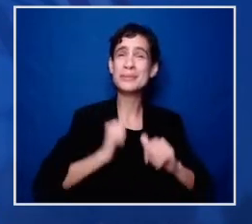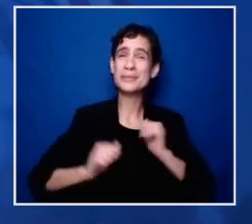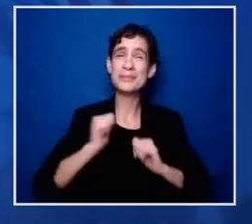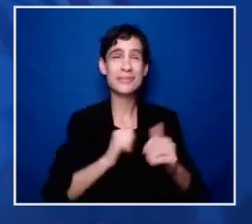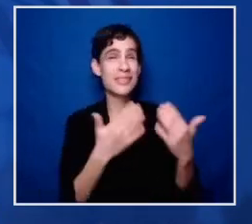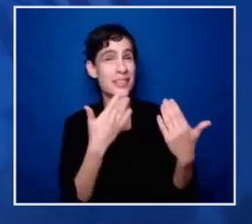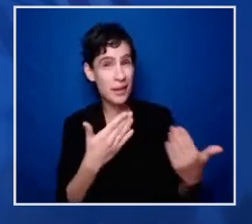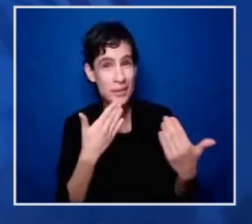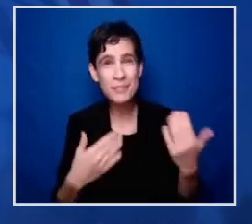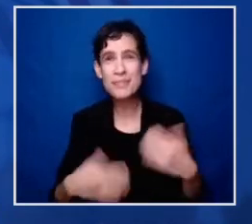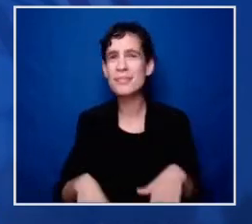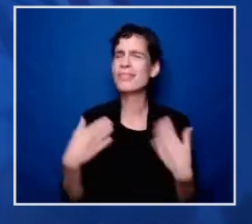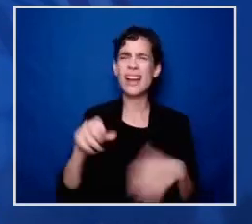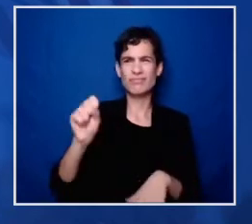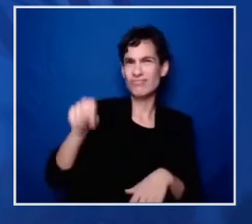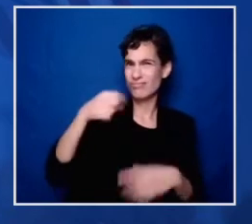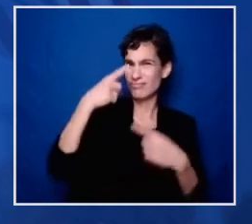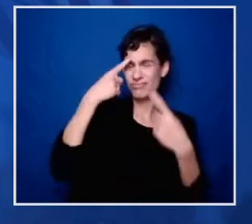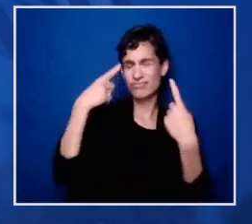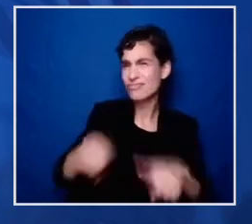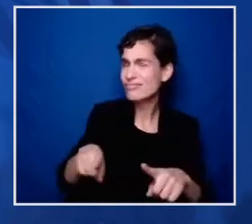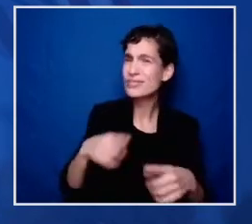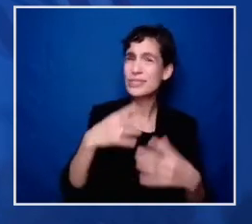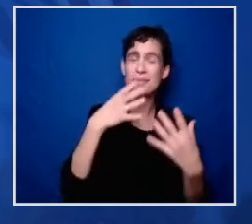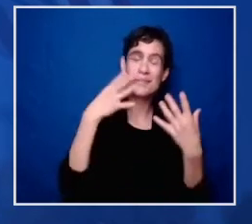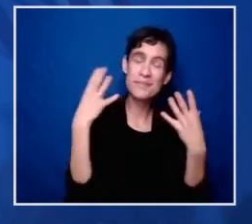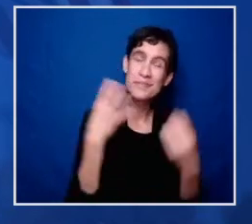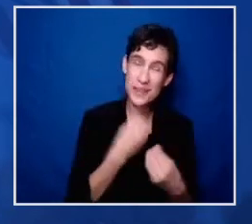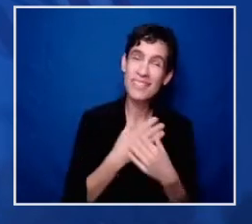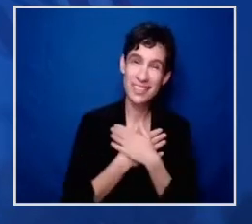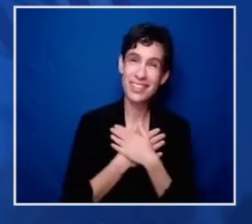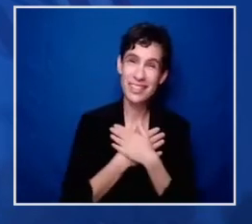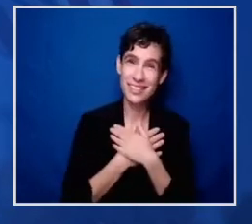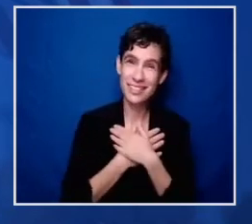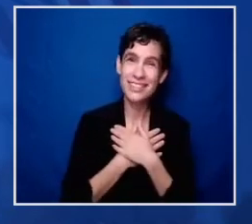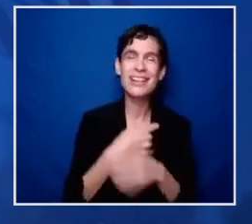Absolutely beautiful. So he transported me out, but now I'm back.